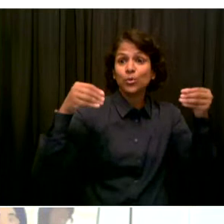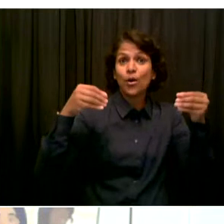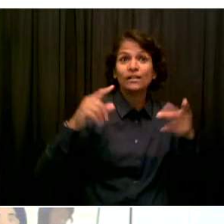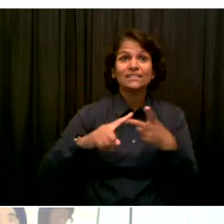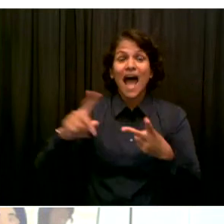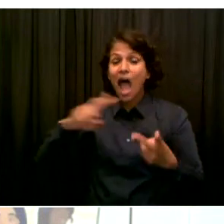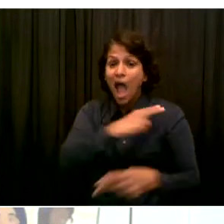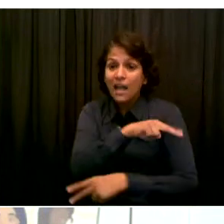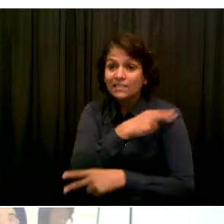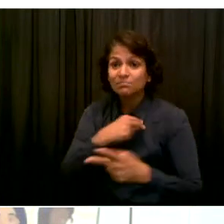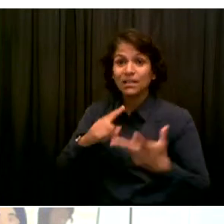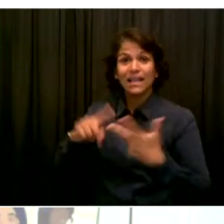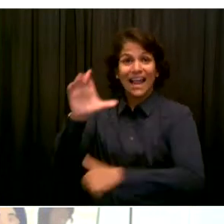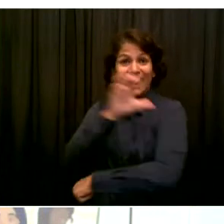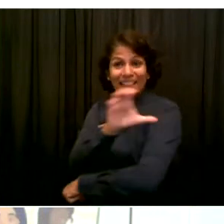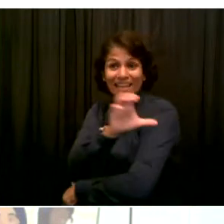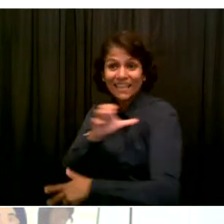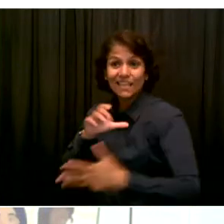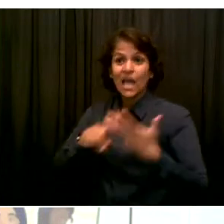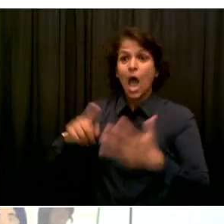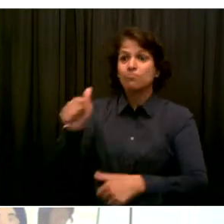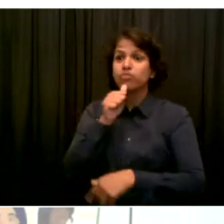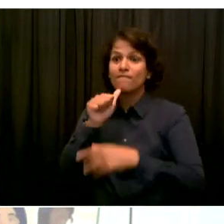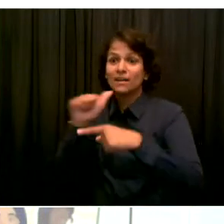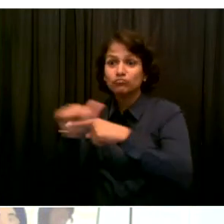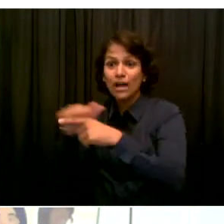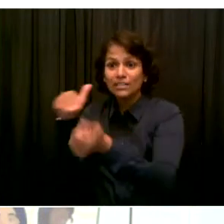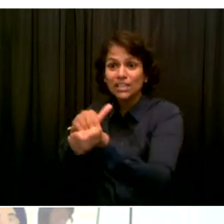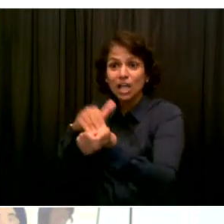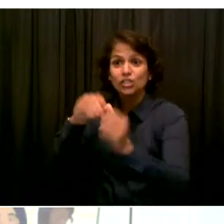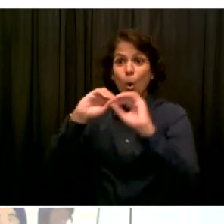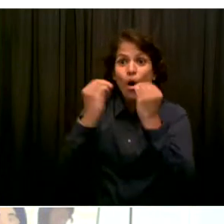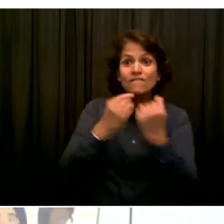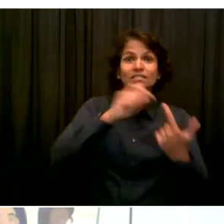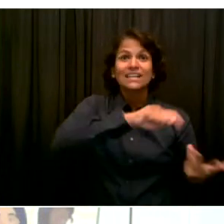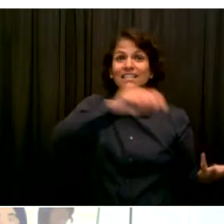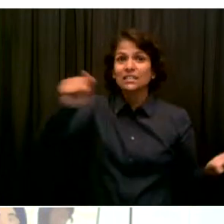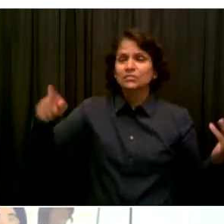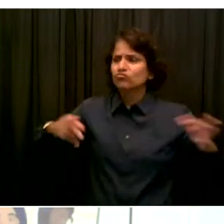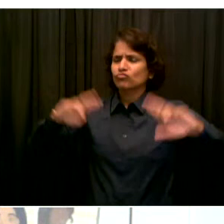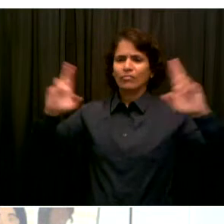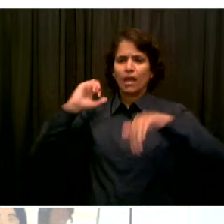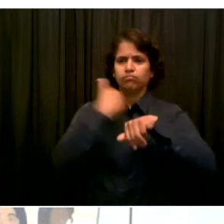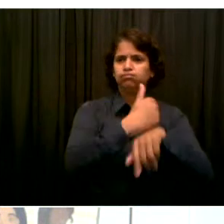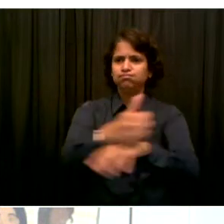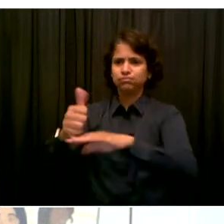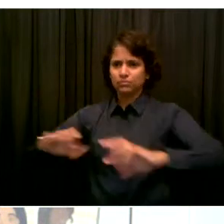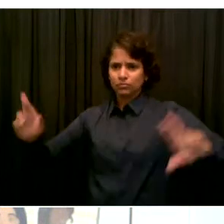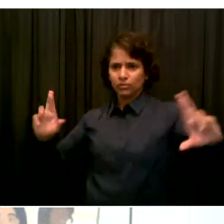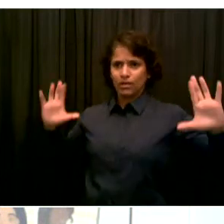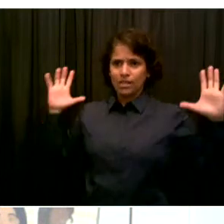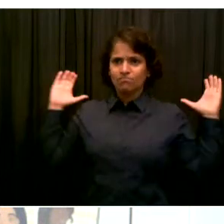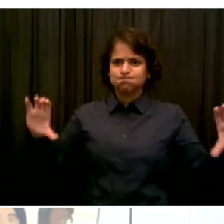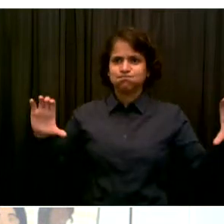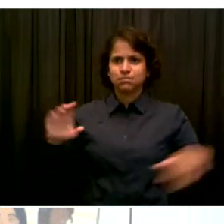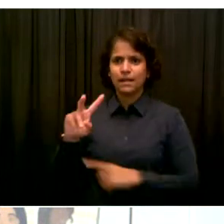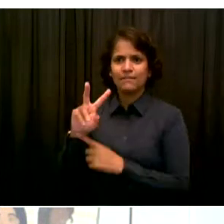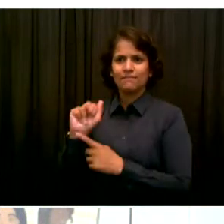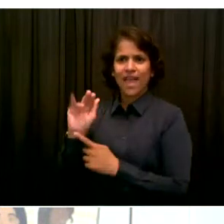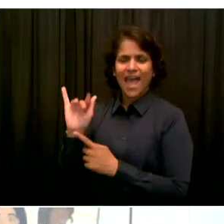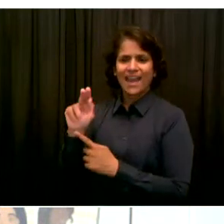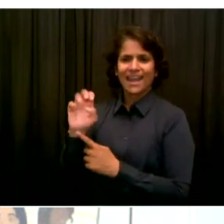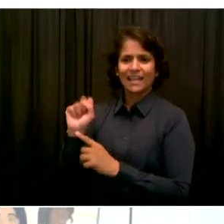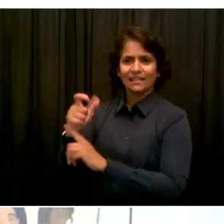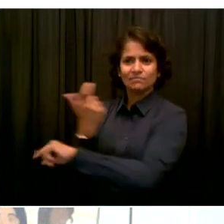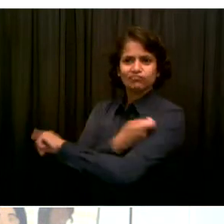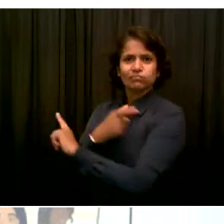online during the period of our vaccination campaign to handle both appointments and walk-ins, as the mayor